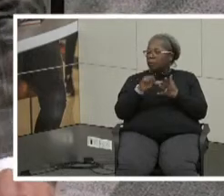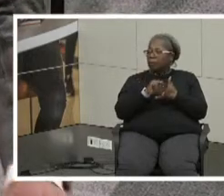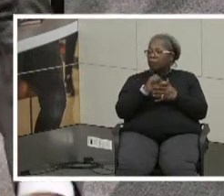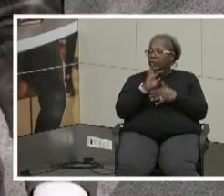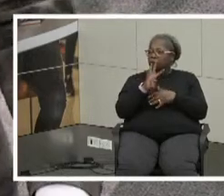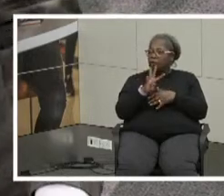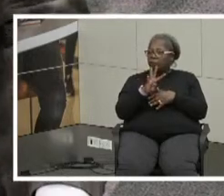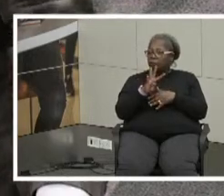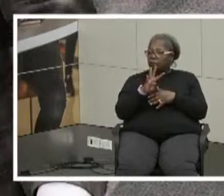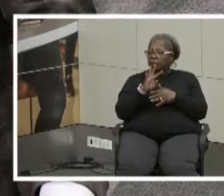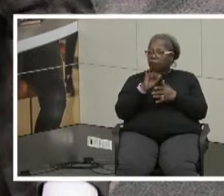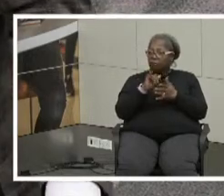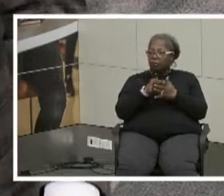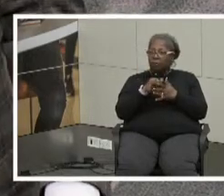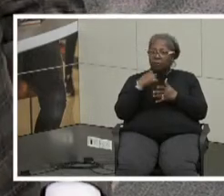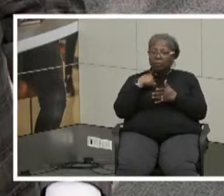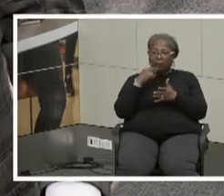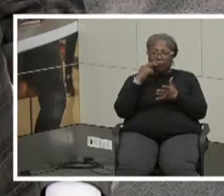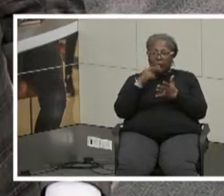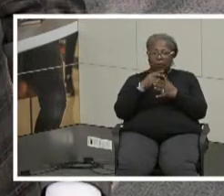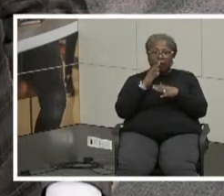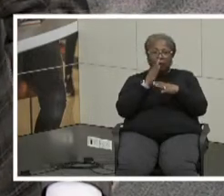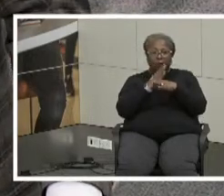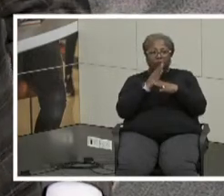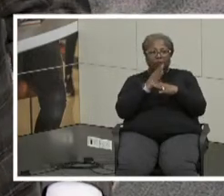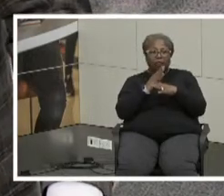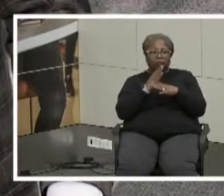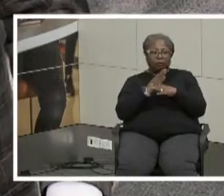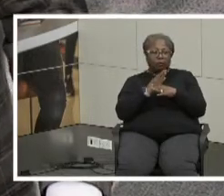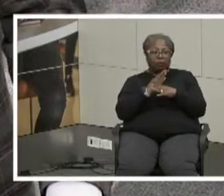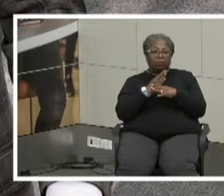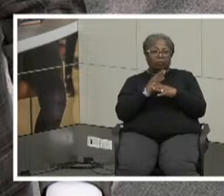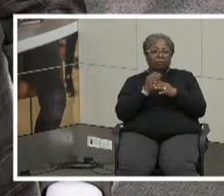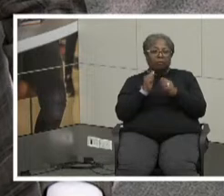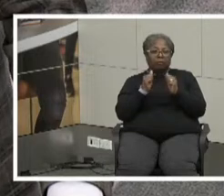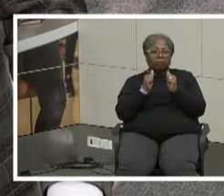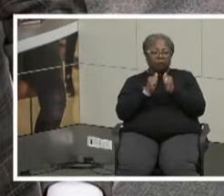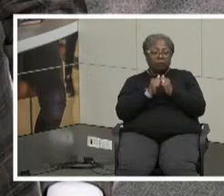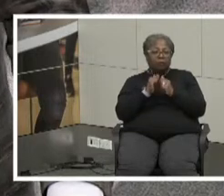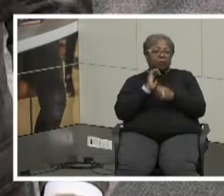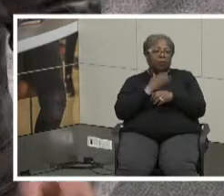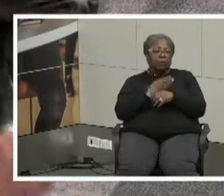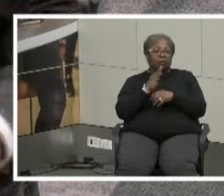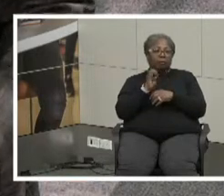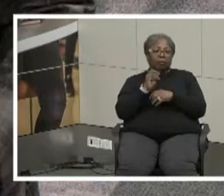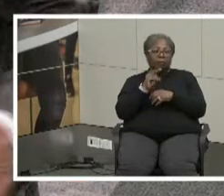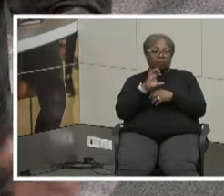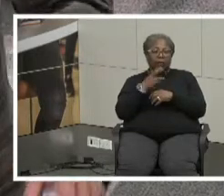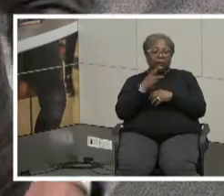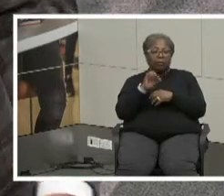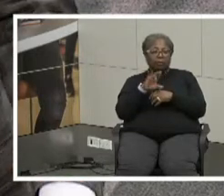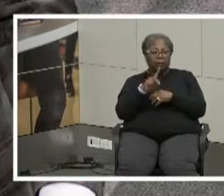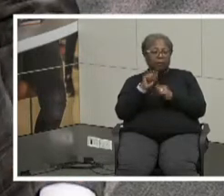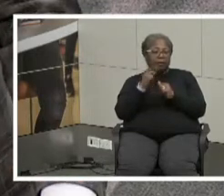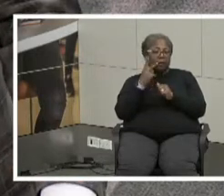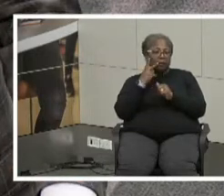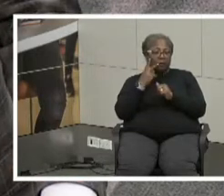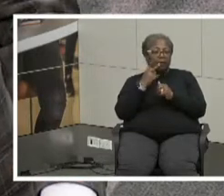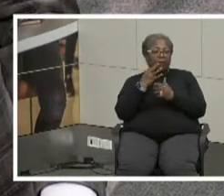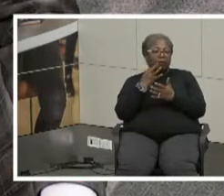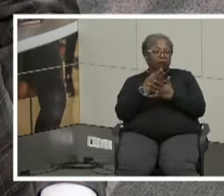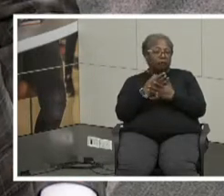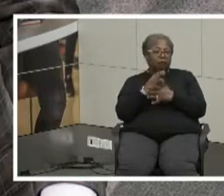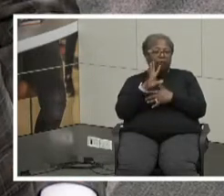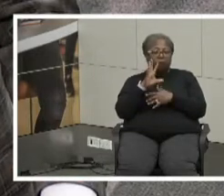four in which we look at our a average yield against our benchmarks and you can see the federal fund rates